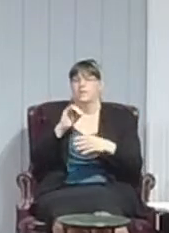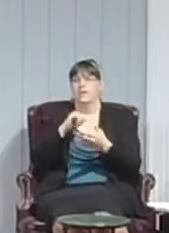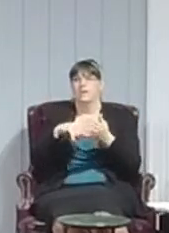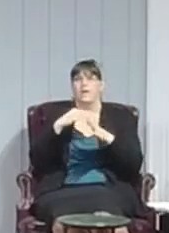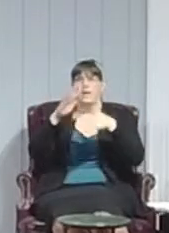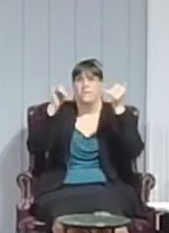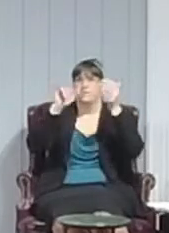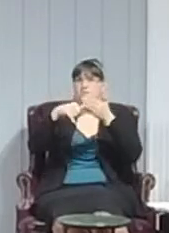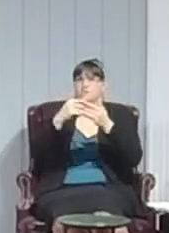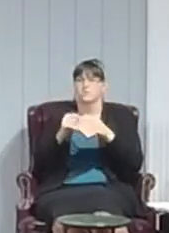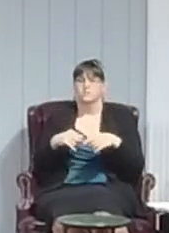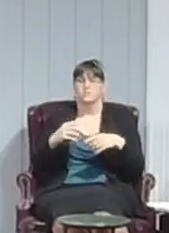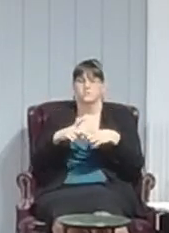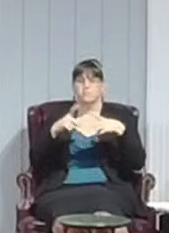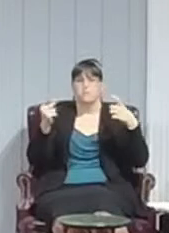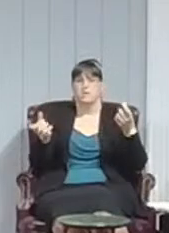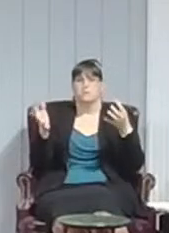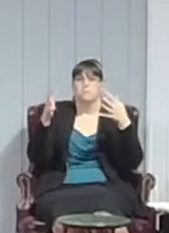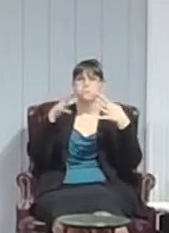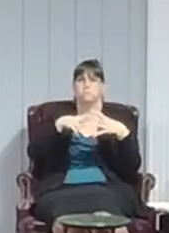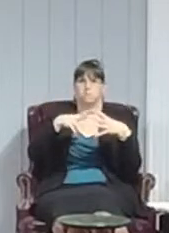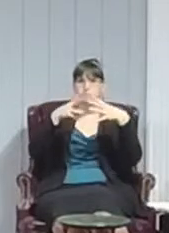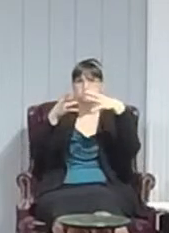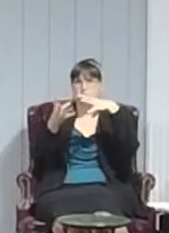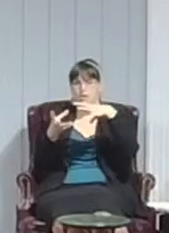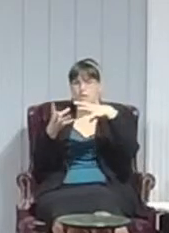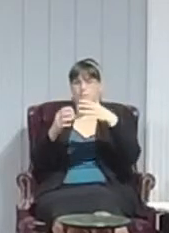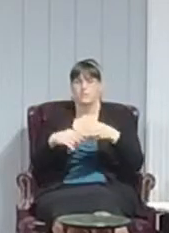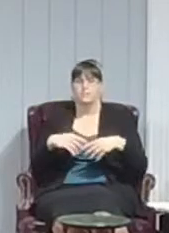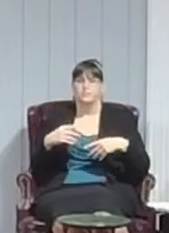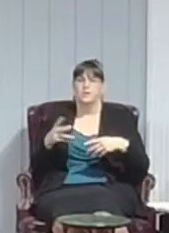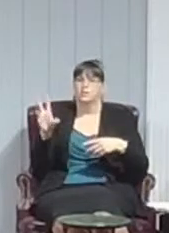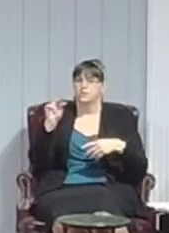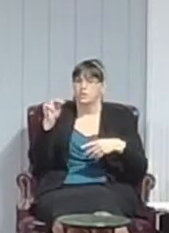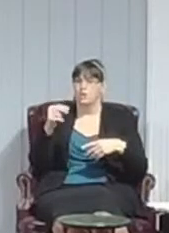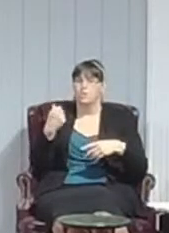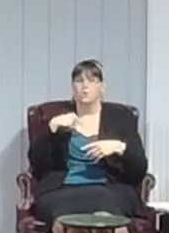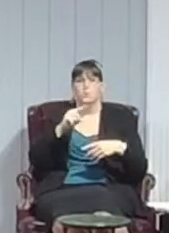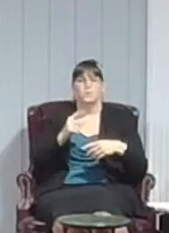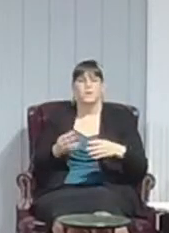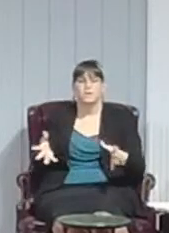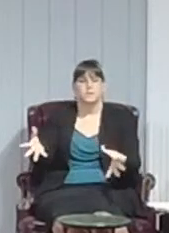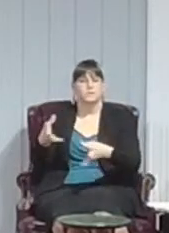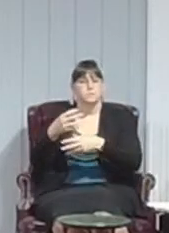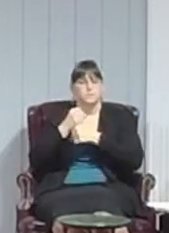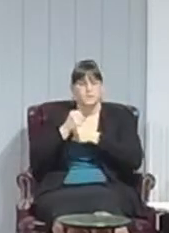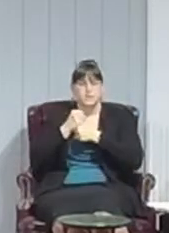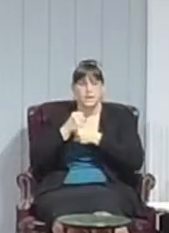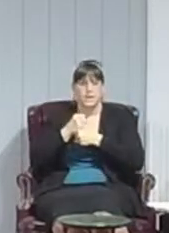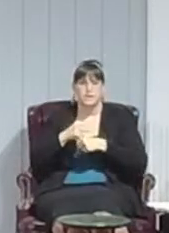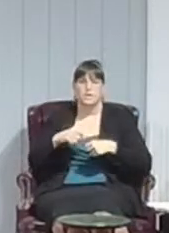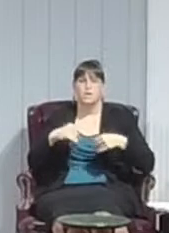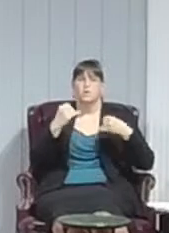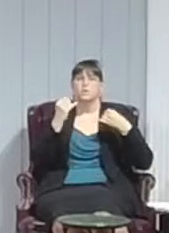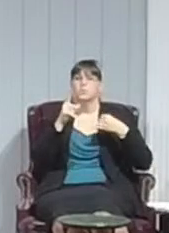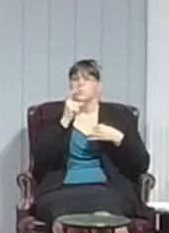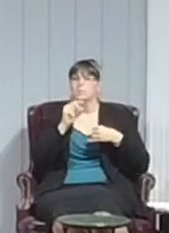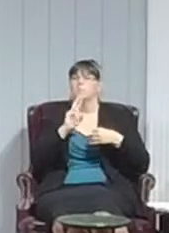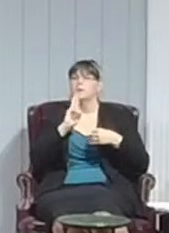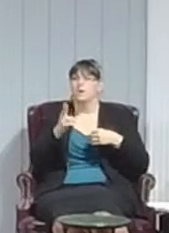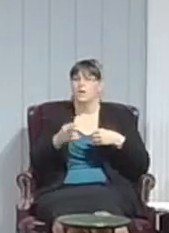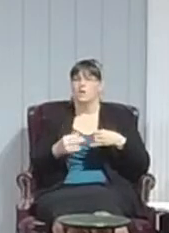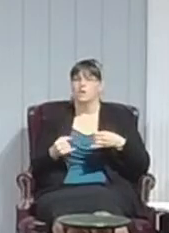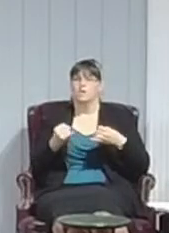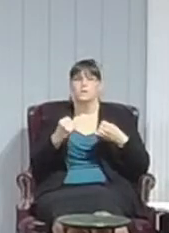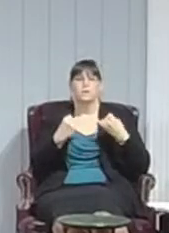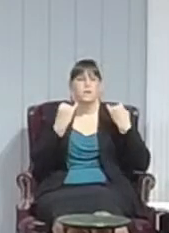intelligences and so forth. It's personalities. You retain when we get to heaven. We retain our individuality. We